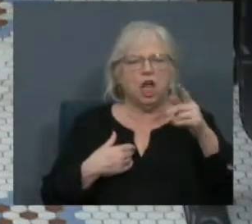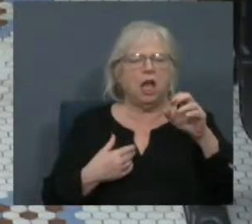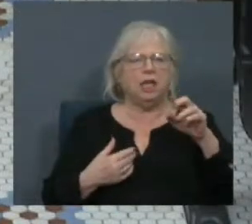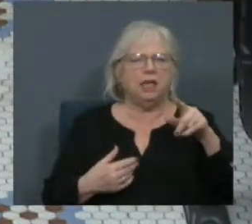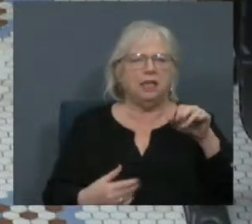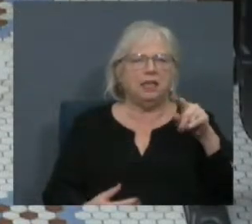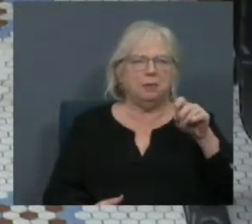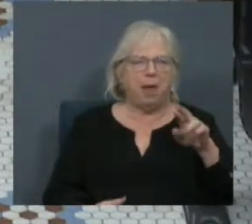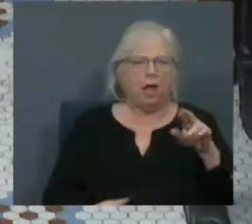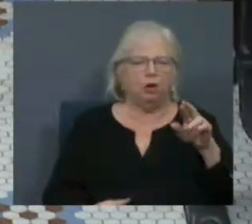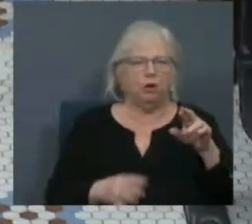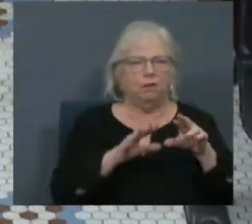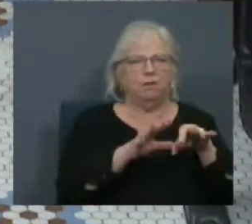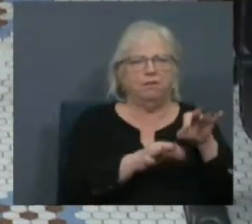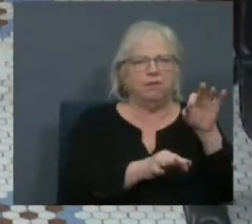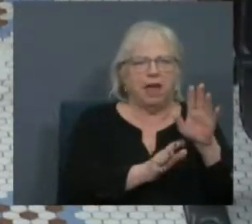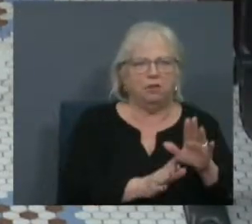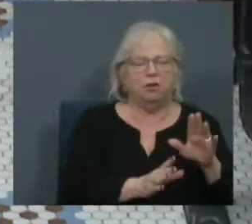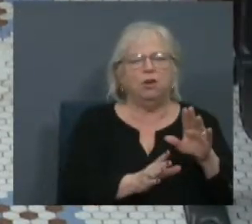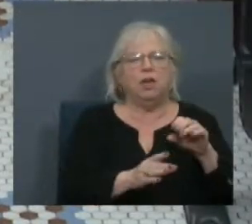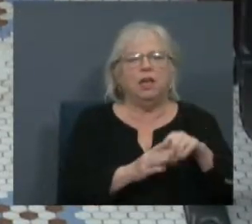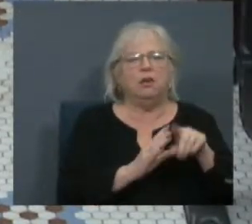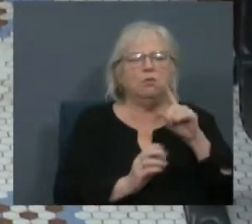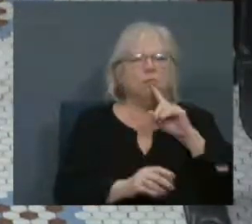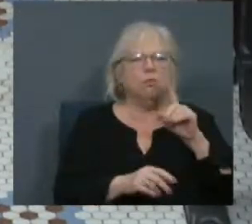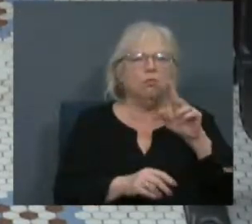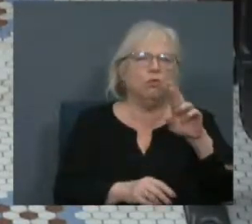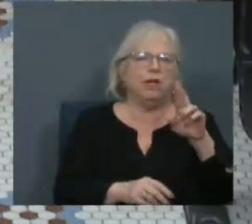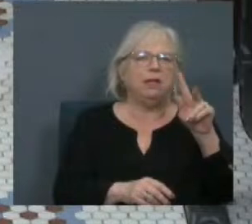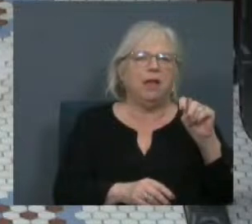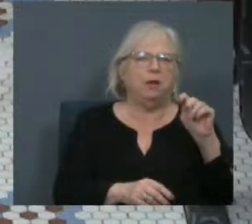Real-Time Crime Center. I've done some research on that.